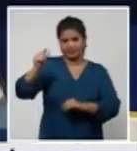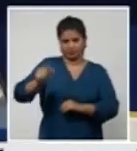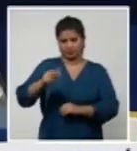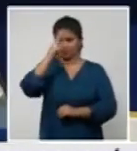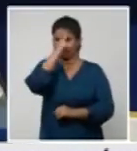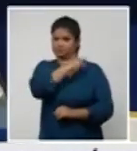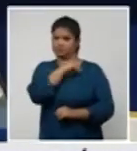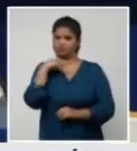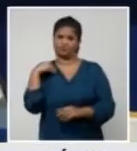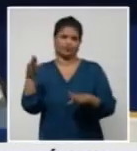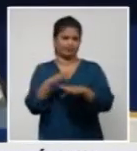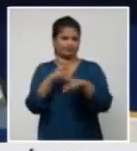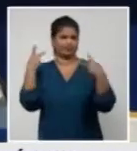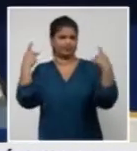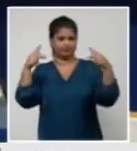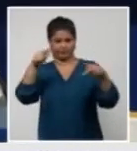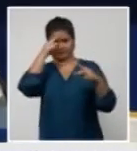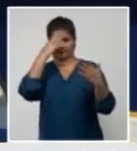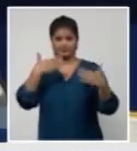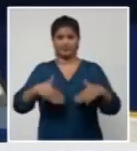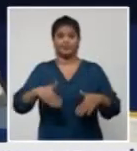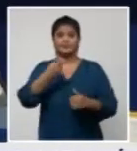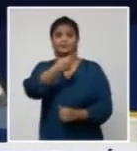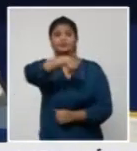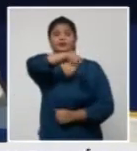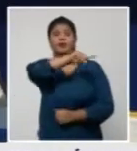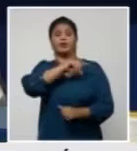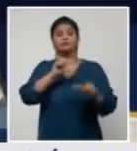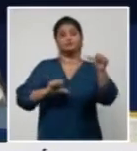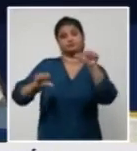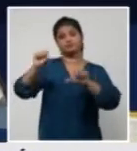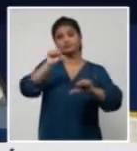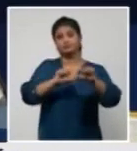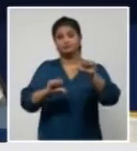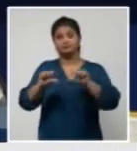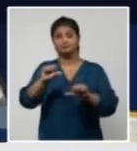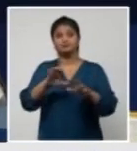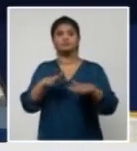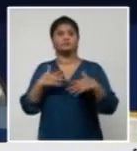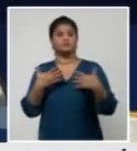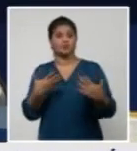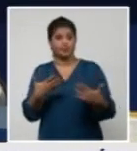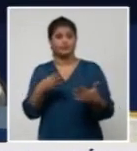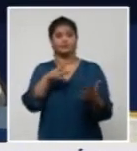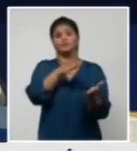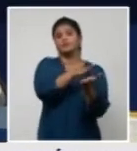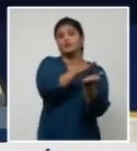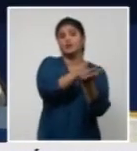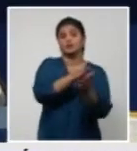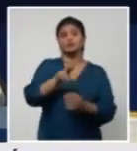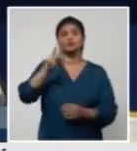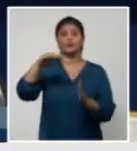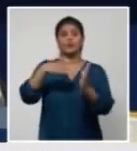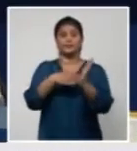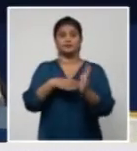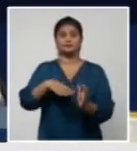In our primary healthcare system, 254 people are being monitored by our professionals and